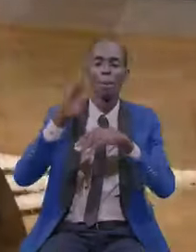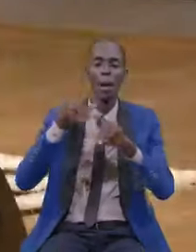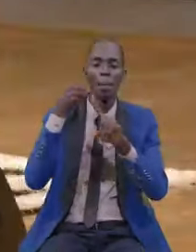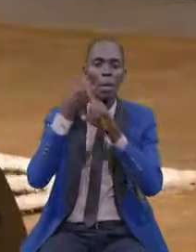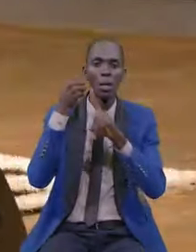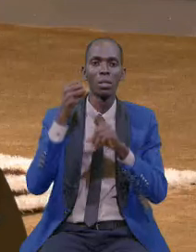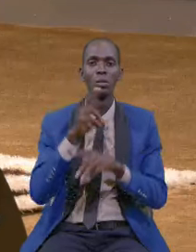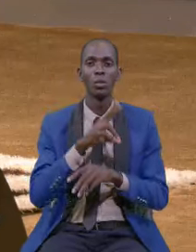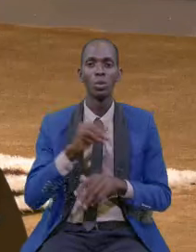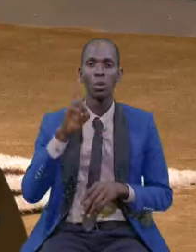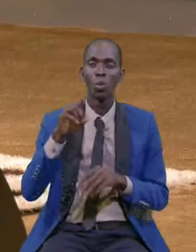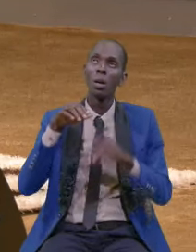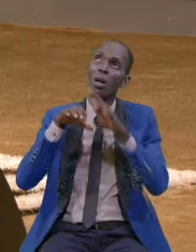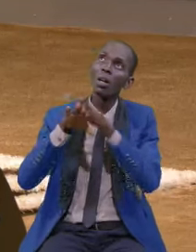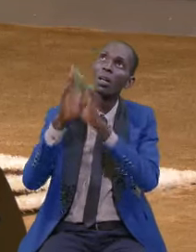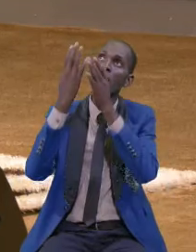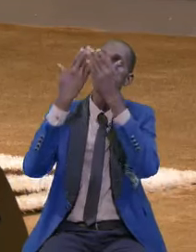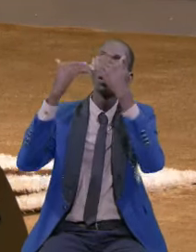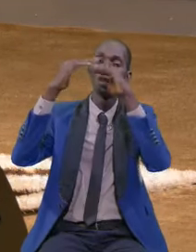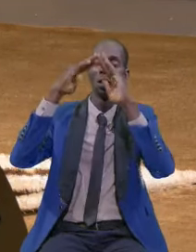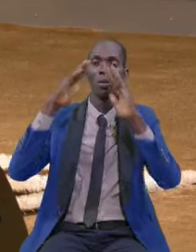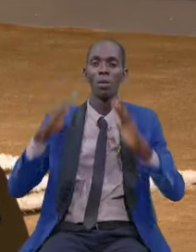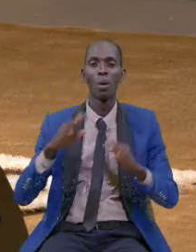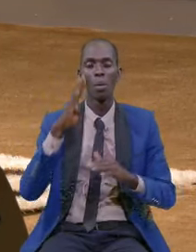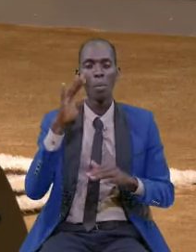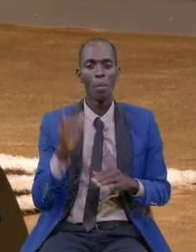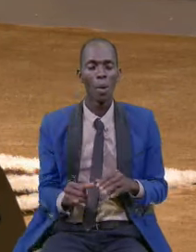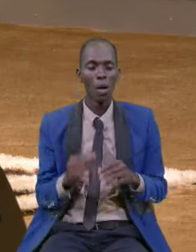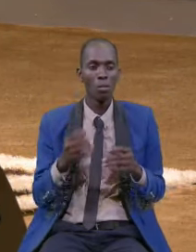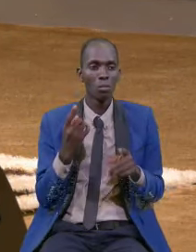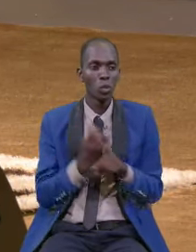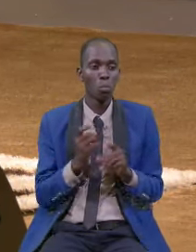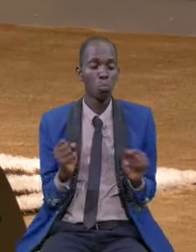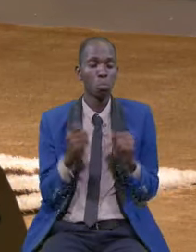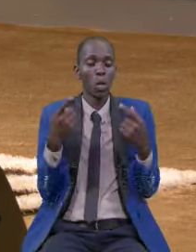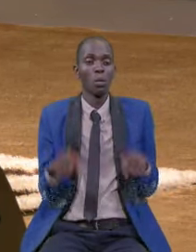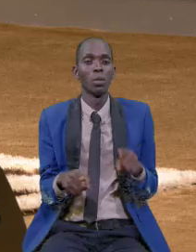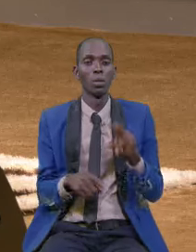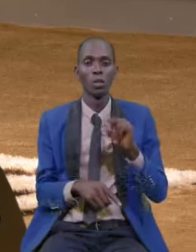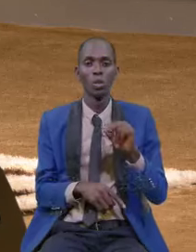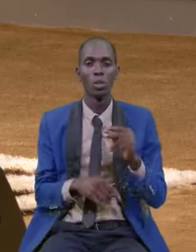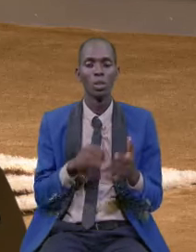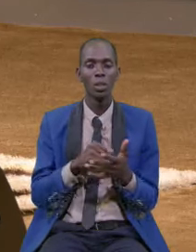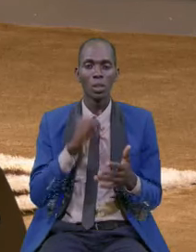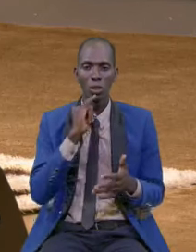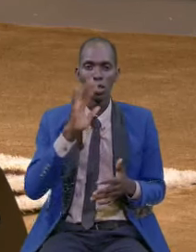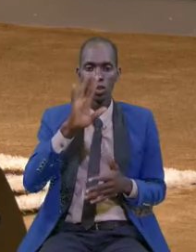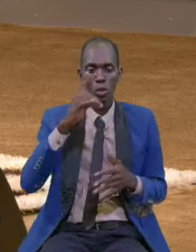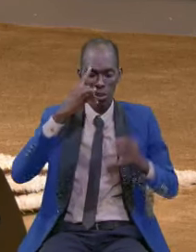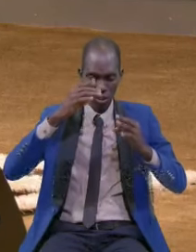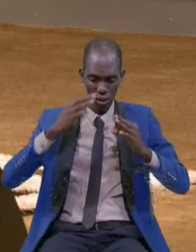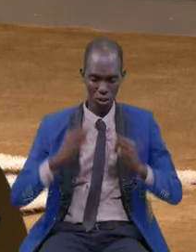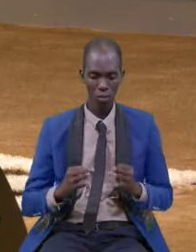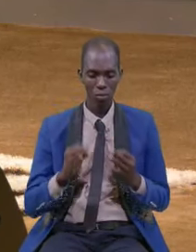Nobody enters heaven by accident. It's a deliberate choice that we have faith,